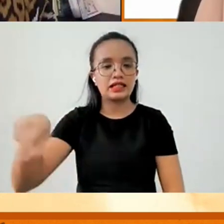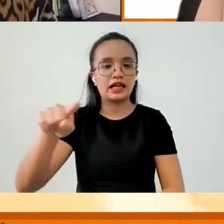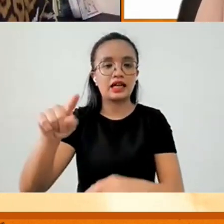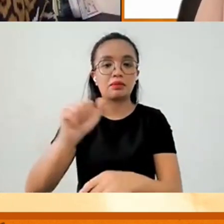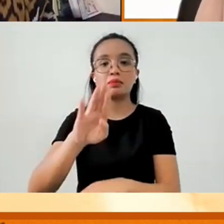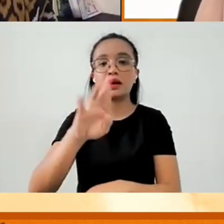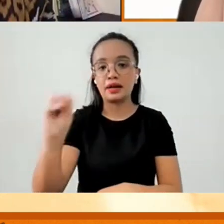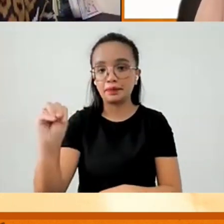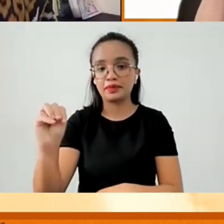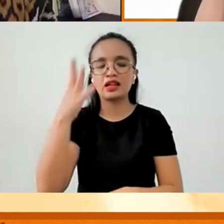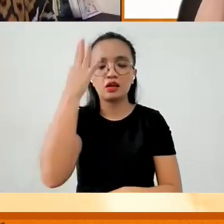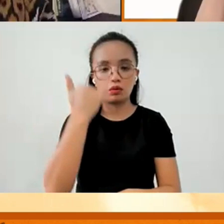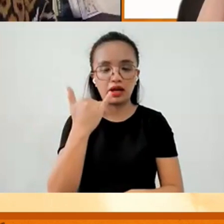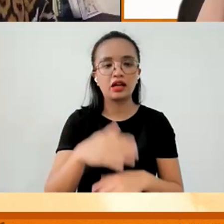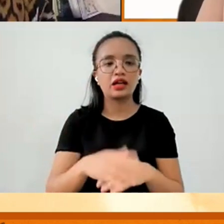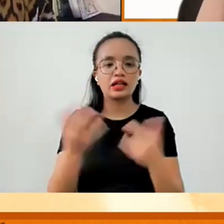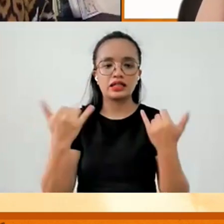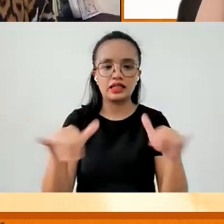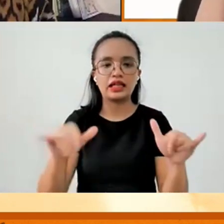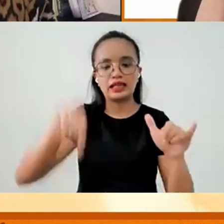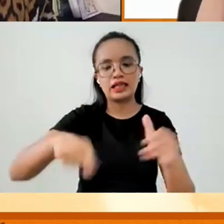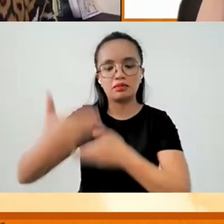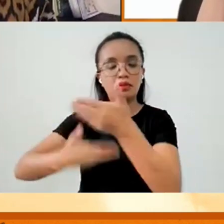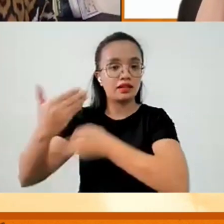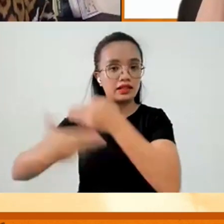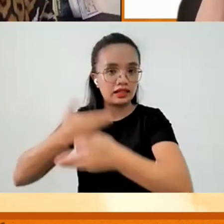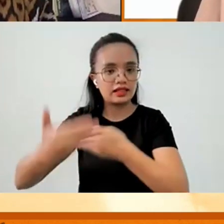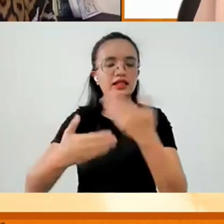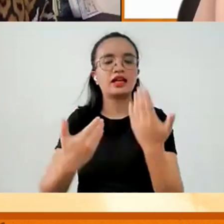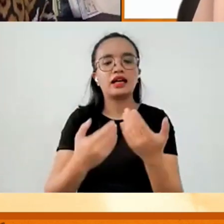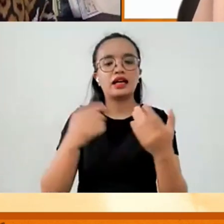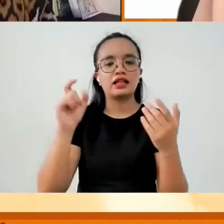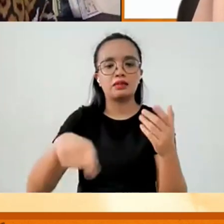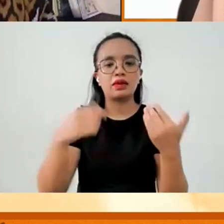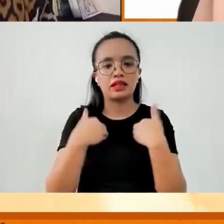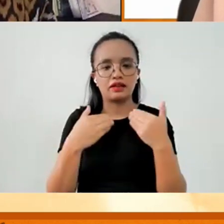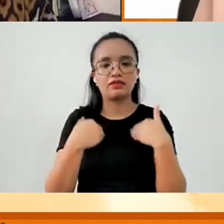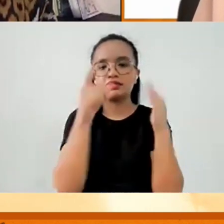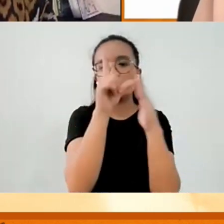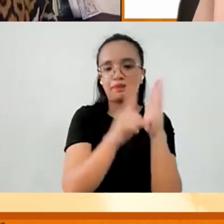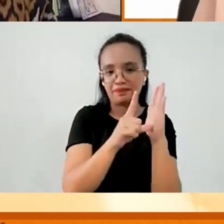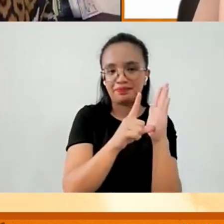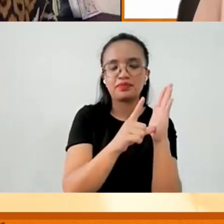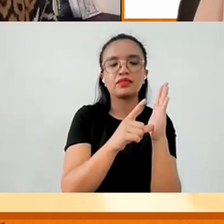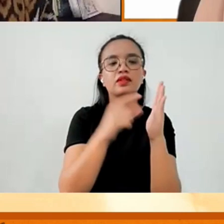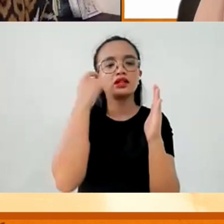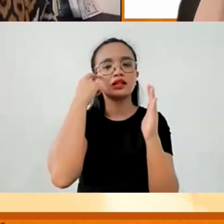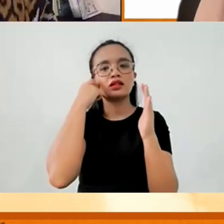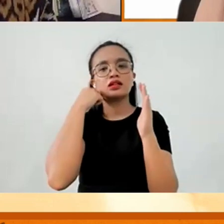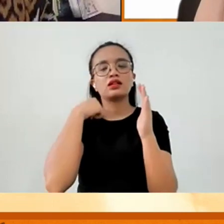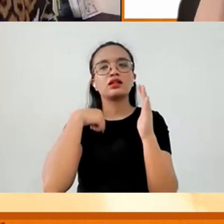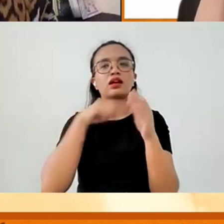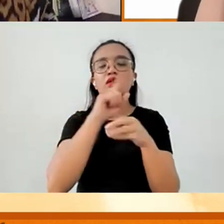because we still have to process that and come up with some legislative initiatives. And speaking about